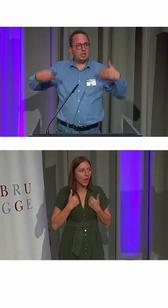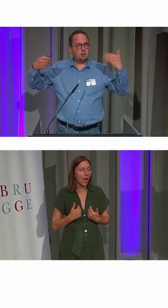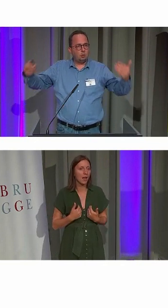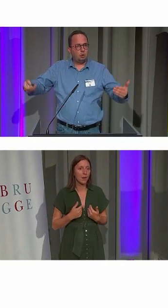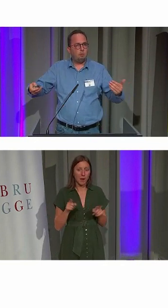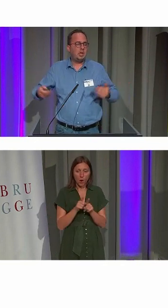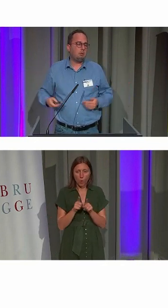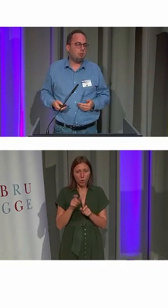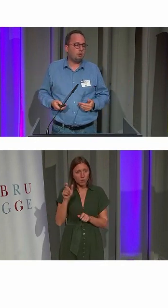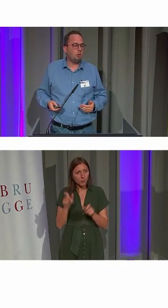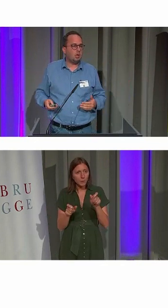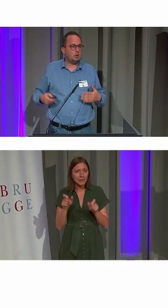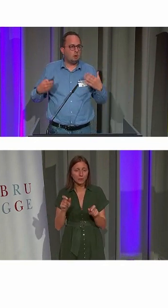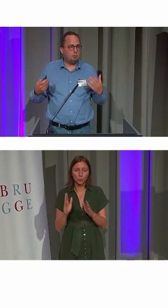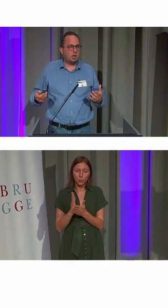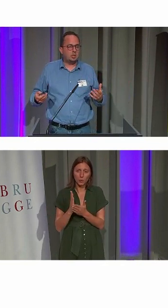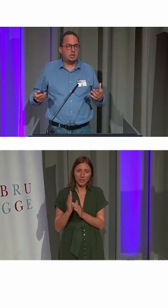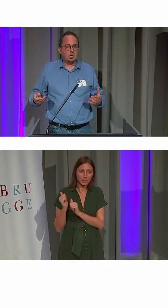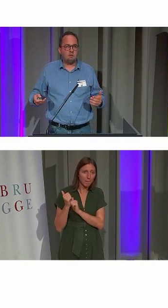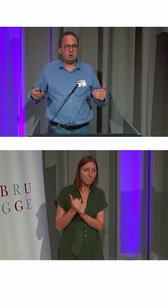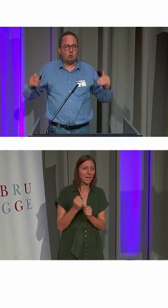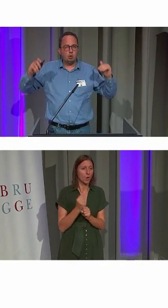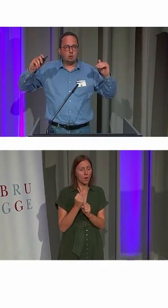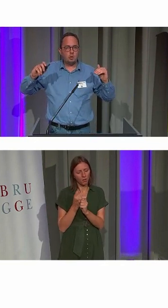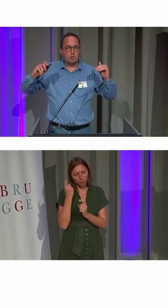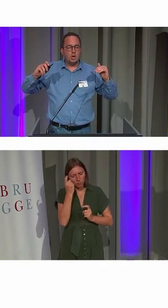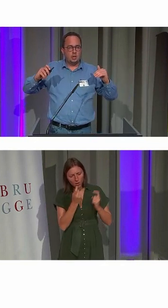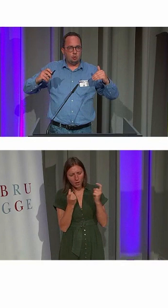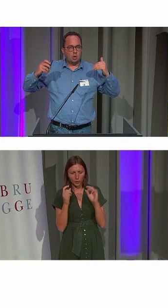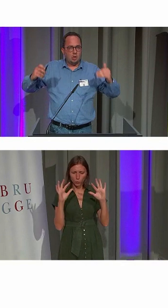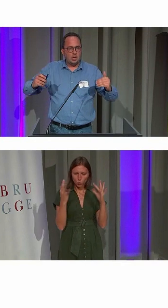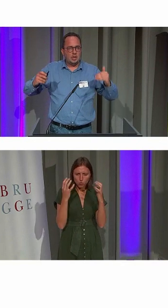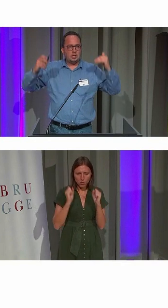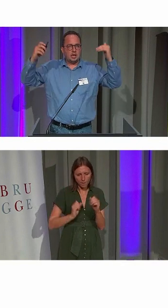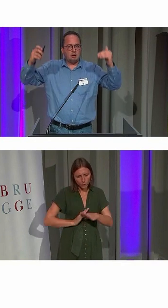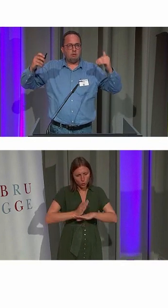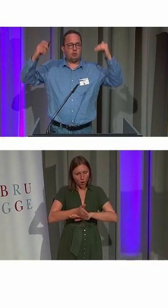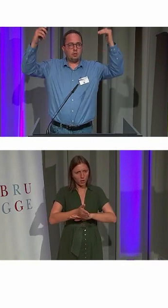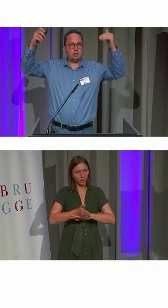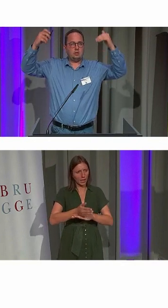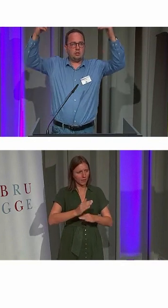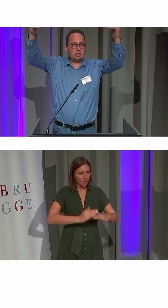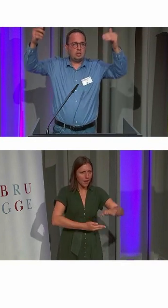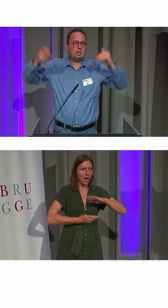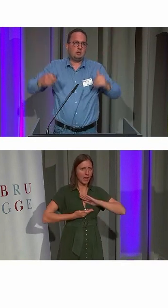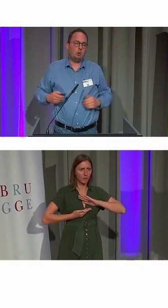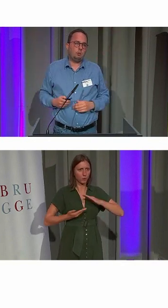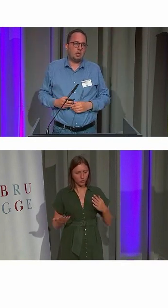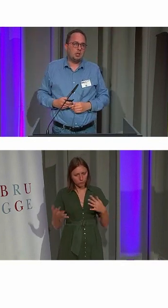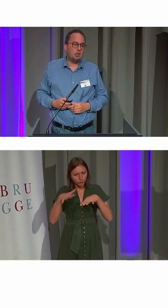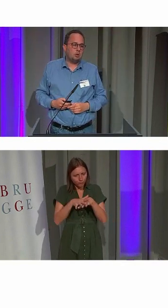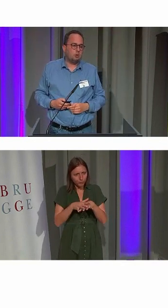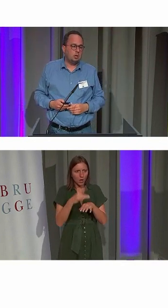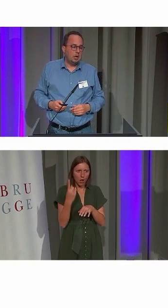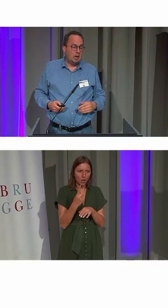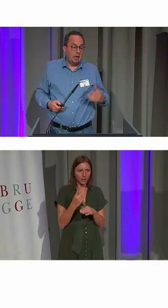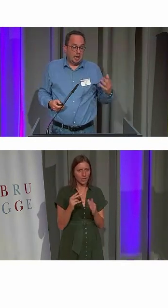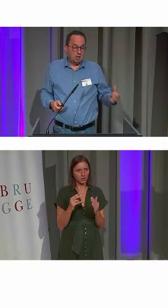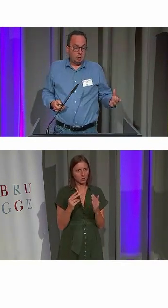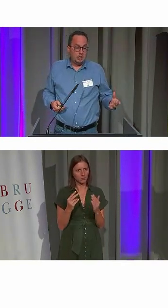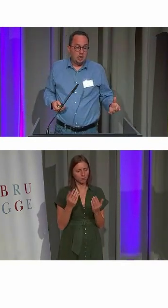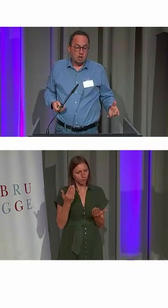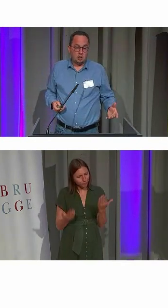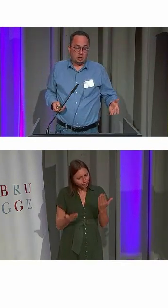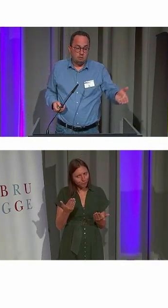accessibility, civil servant and other colleagues who are working with us, so that together we